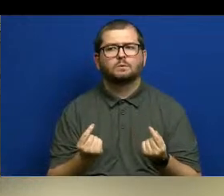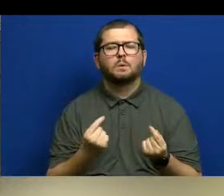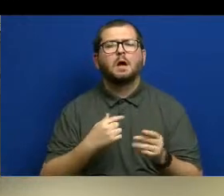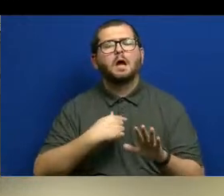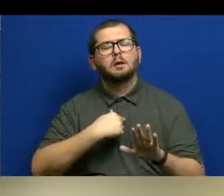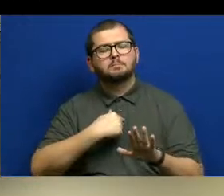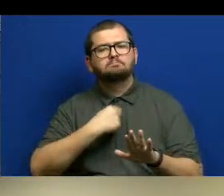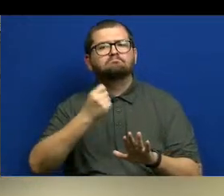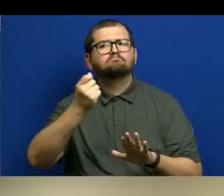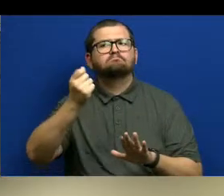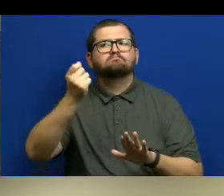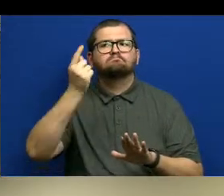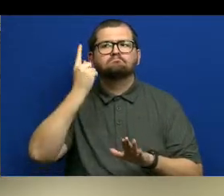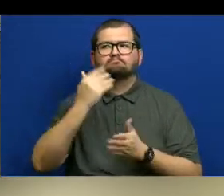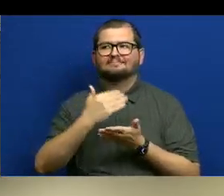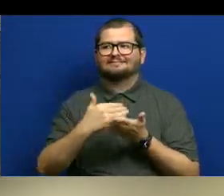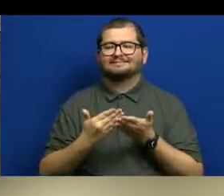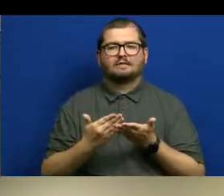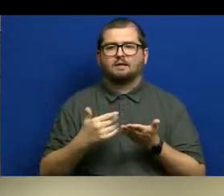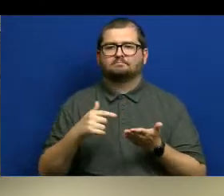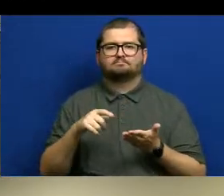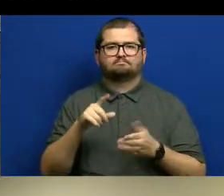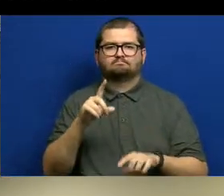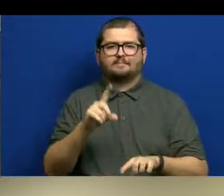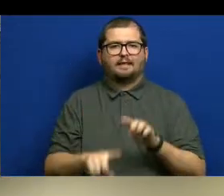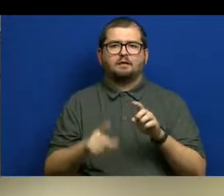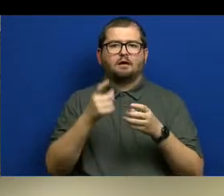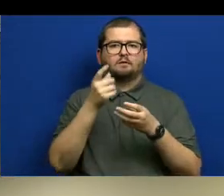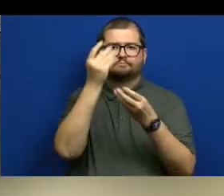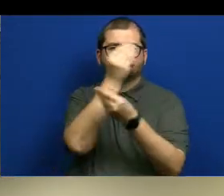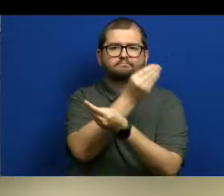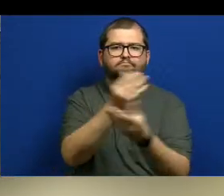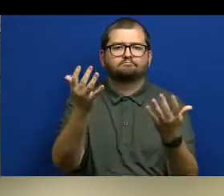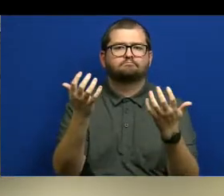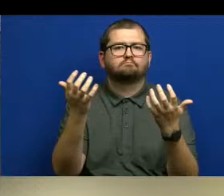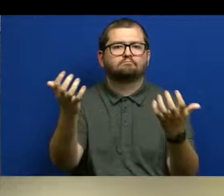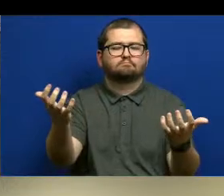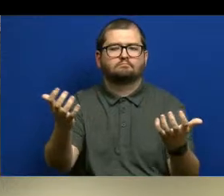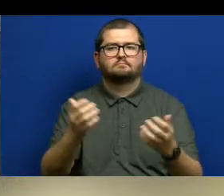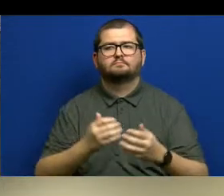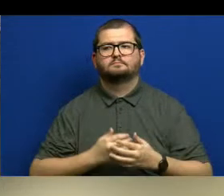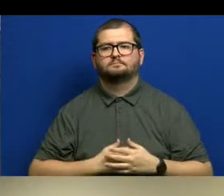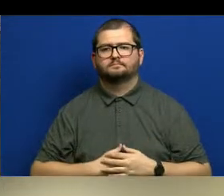that there are things that cannot be shared with the public in this forum.